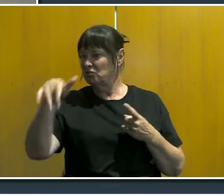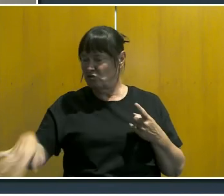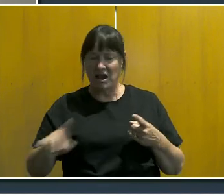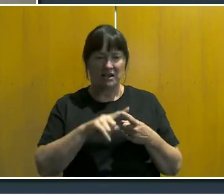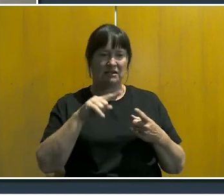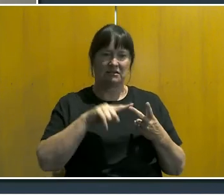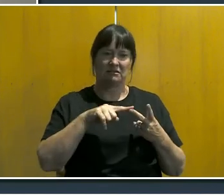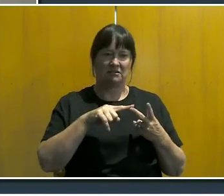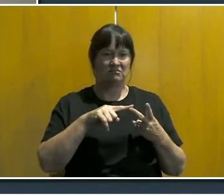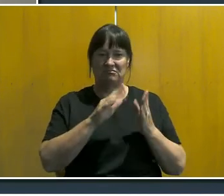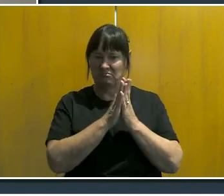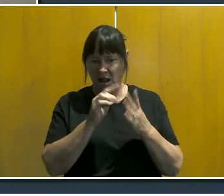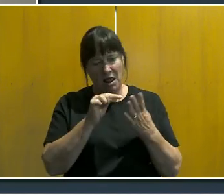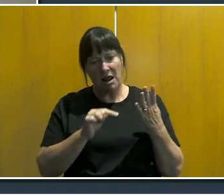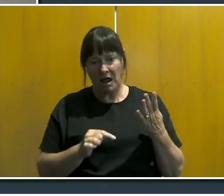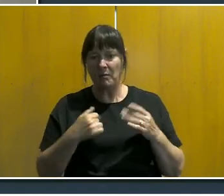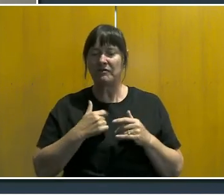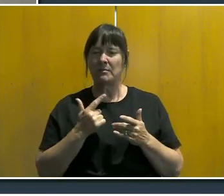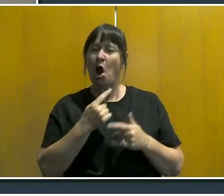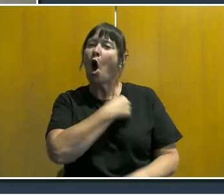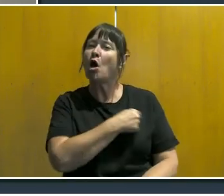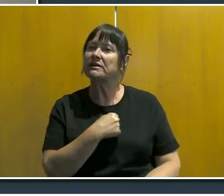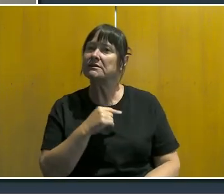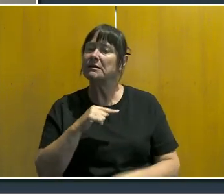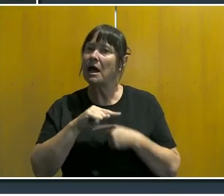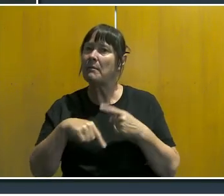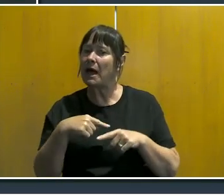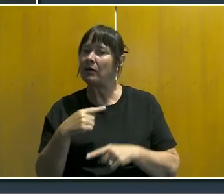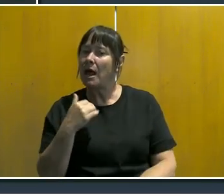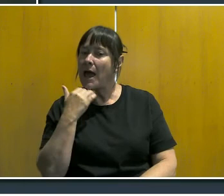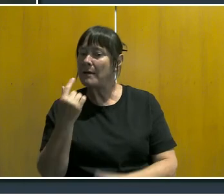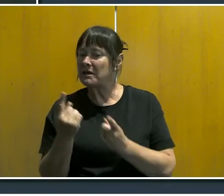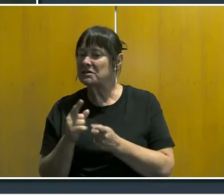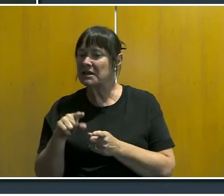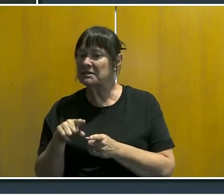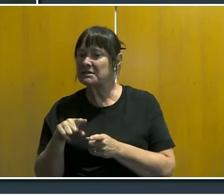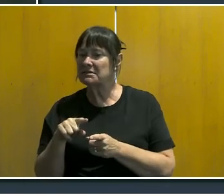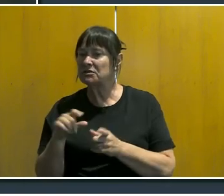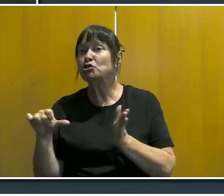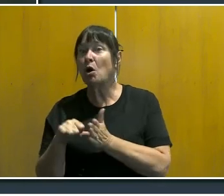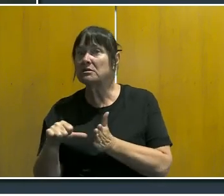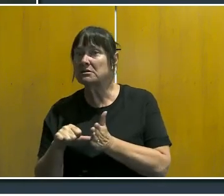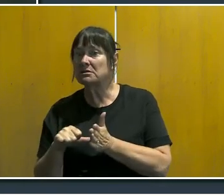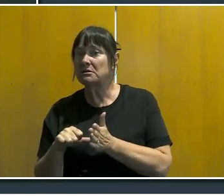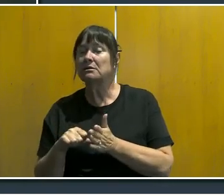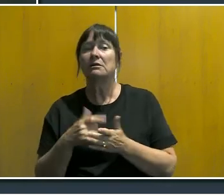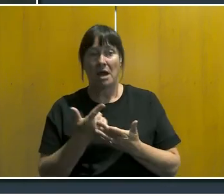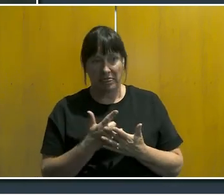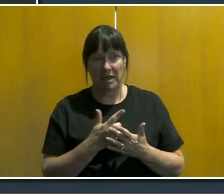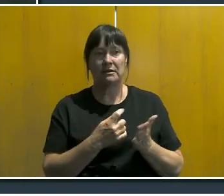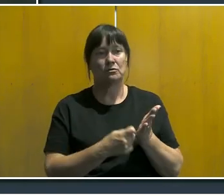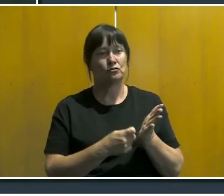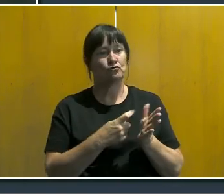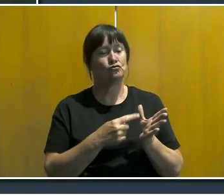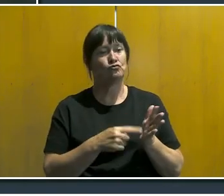we live with a broken system. And I guess just to add to the context conversation, Napier City Council has had the lowest